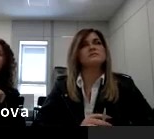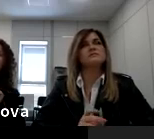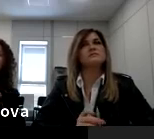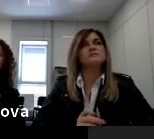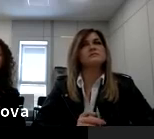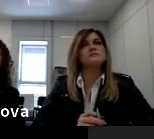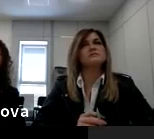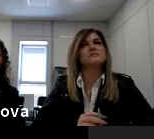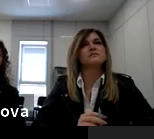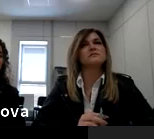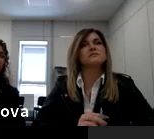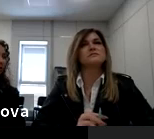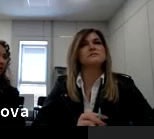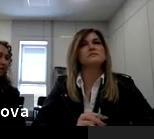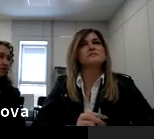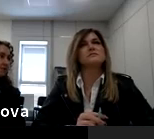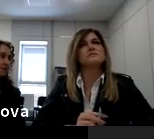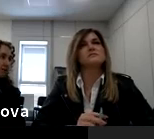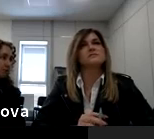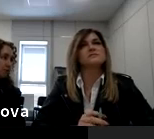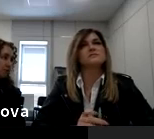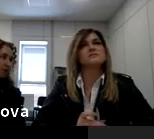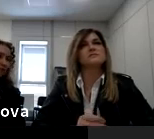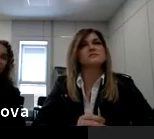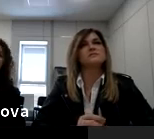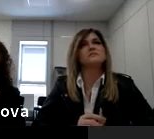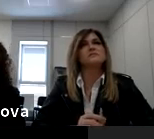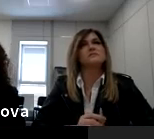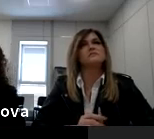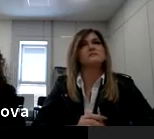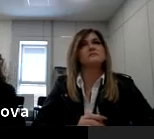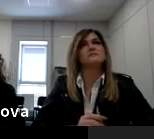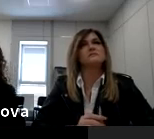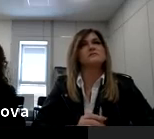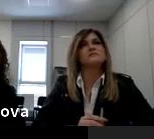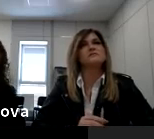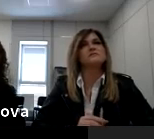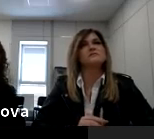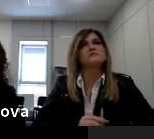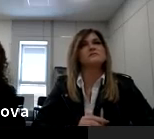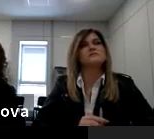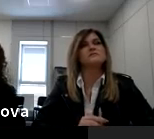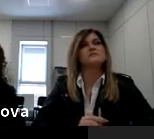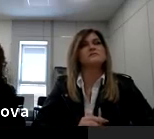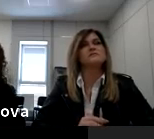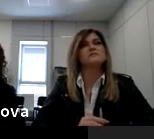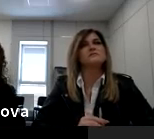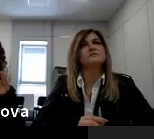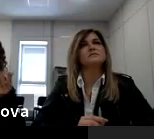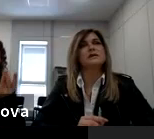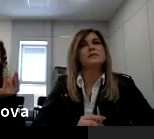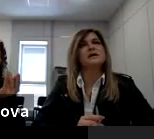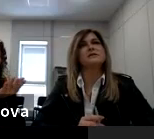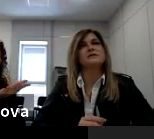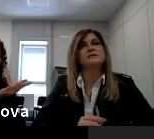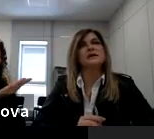in diagonal structure, organized in diagonal structure, and it makes some